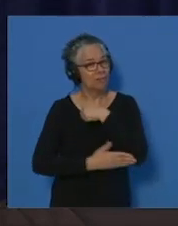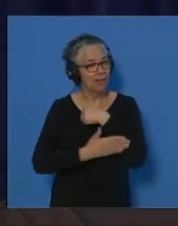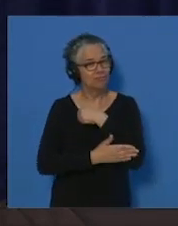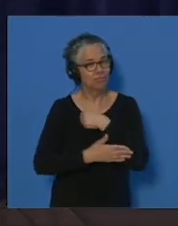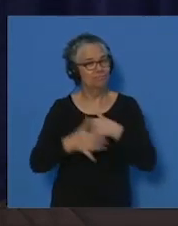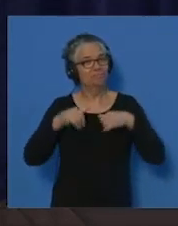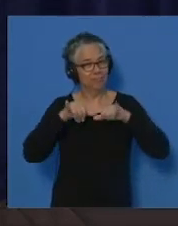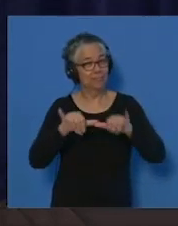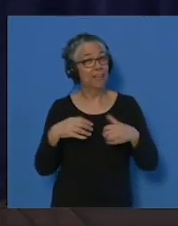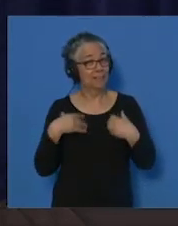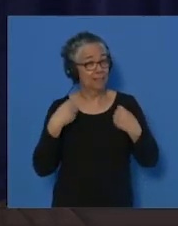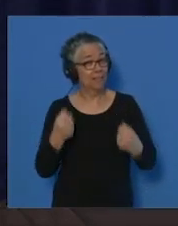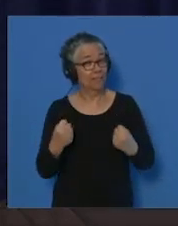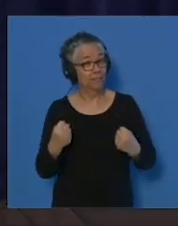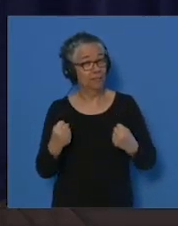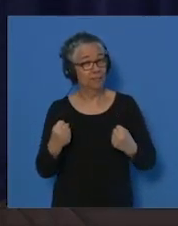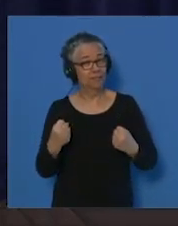healthy.